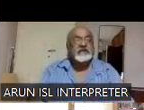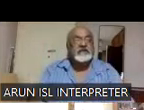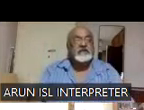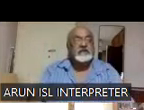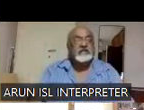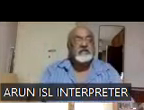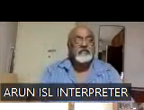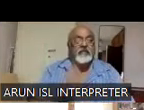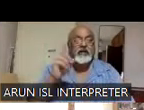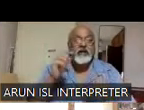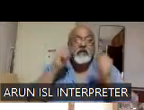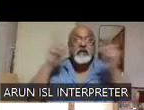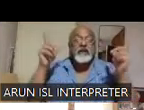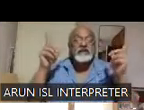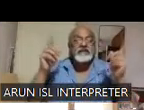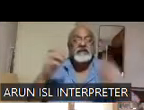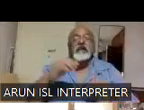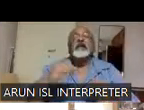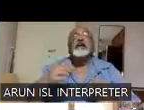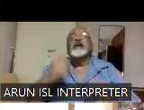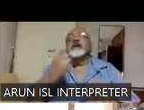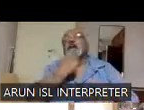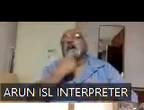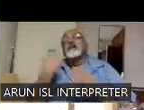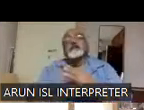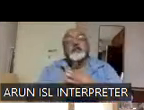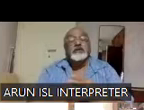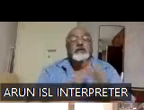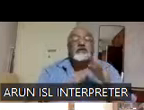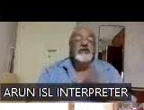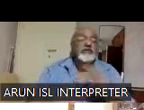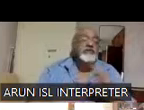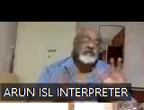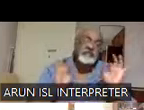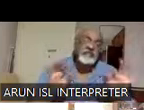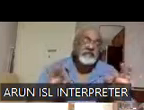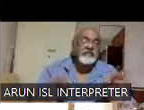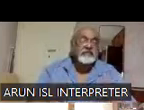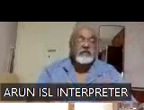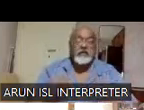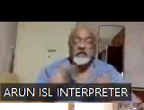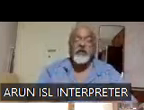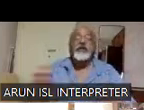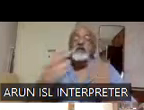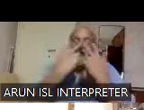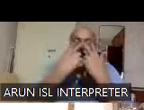of humor. So Anuradha, because she was born 100% blind, her father